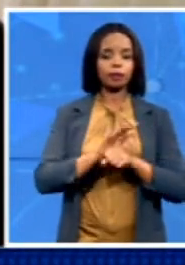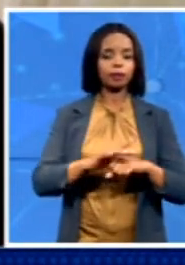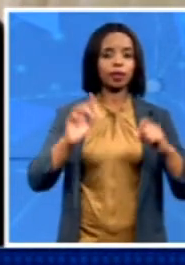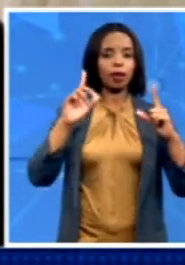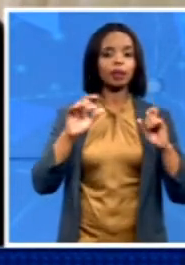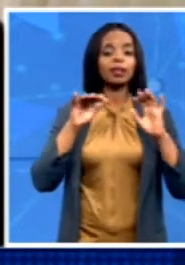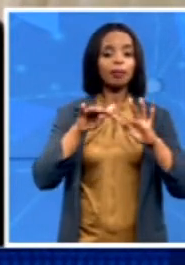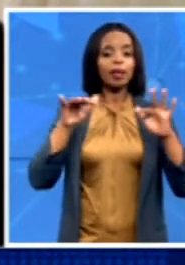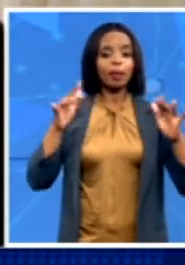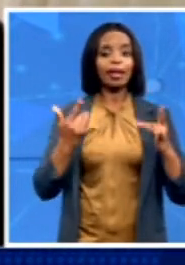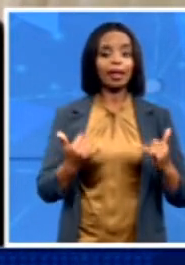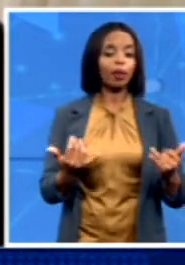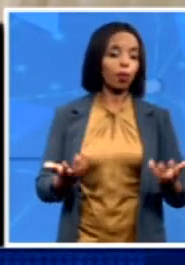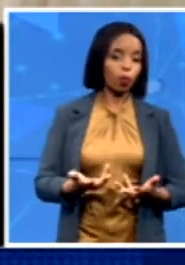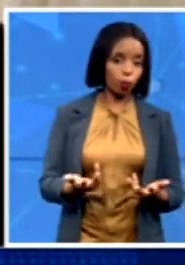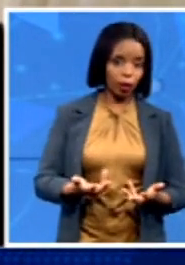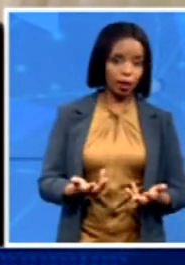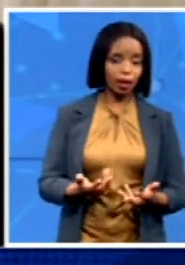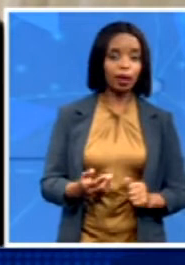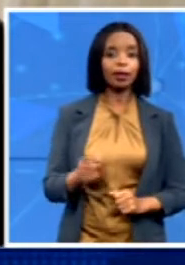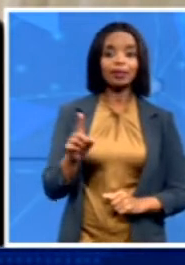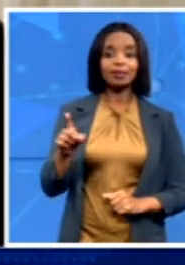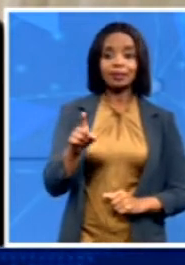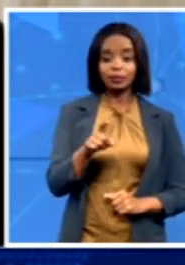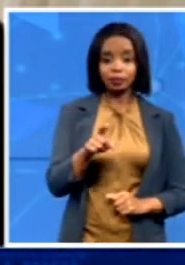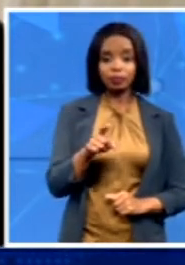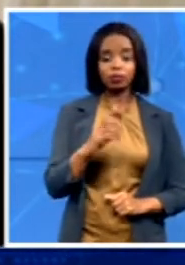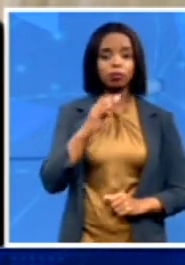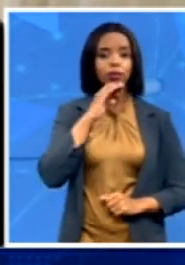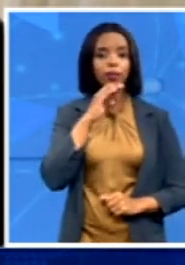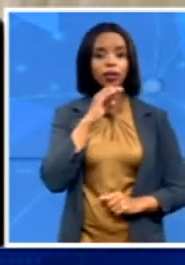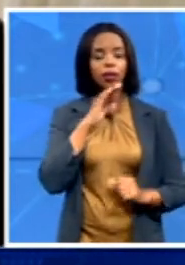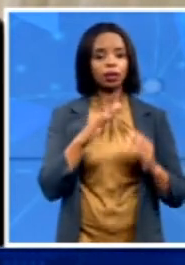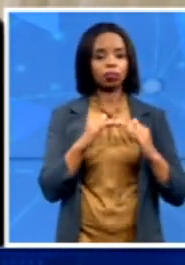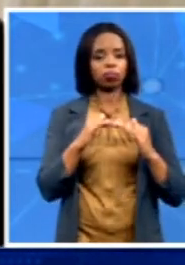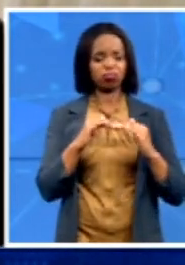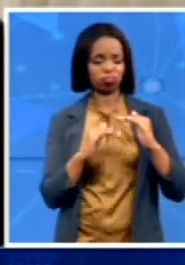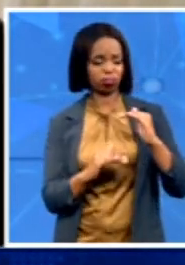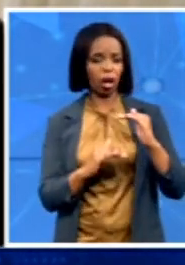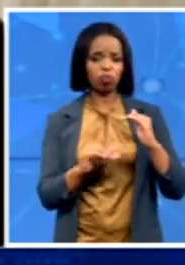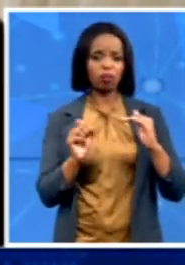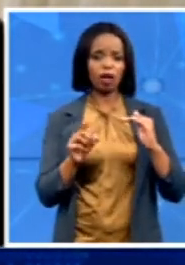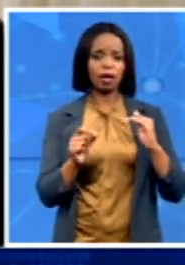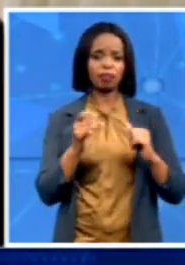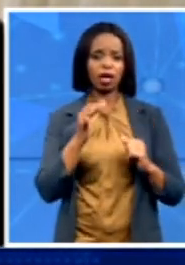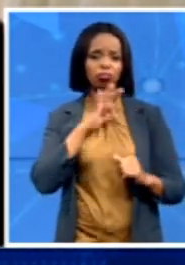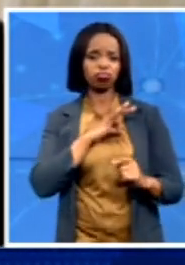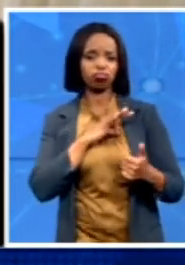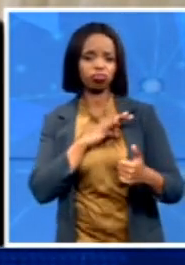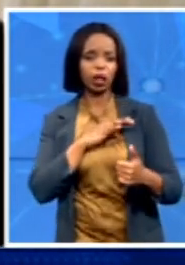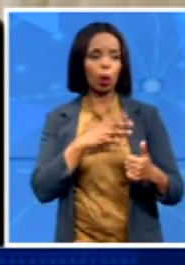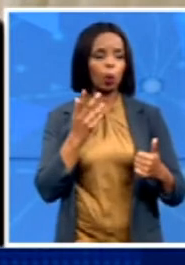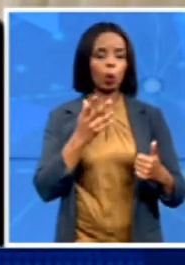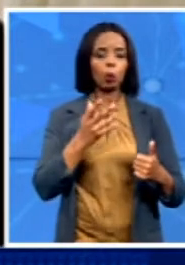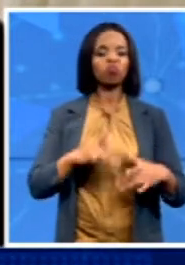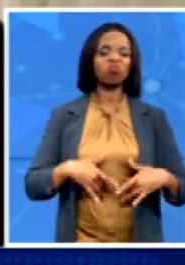they living below the breadline? Are they above the breadline? what sort of industry